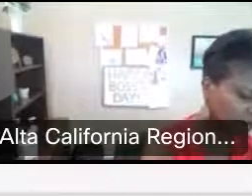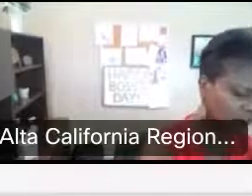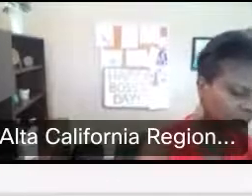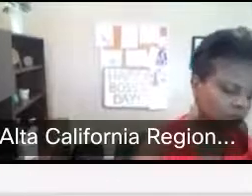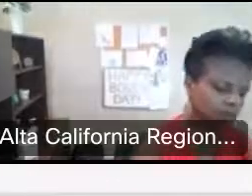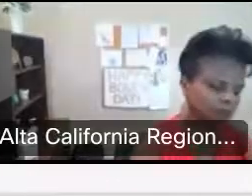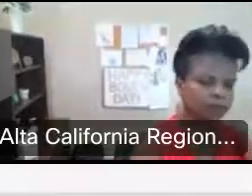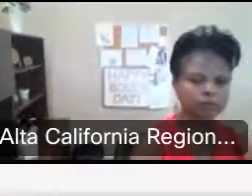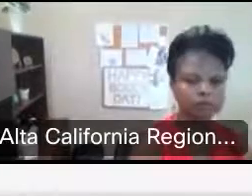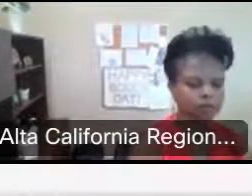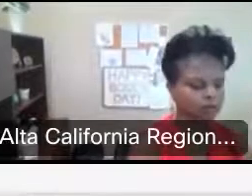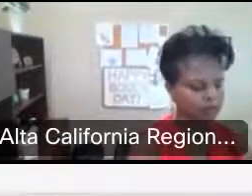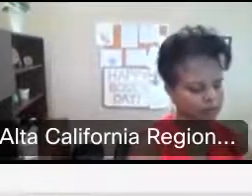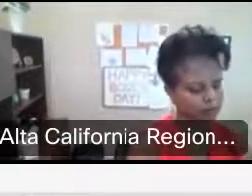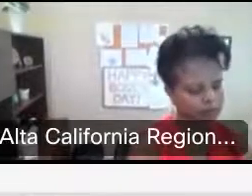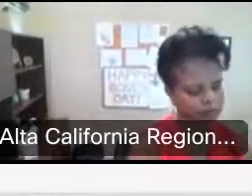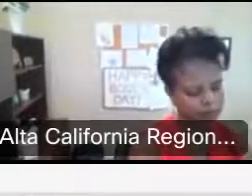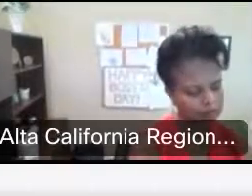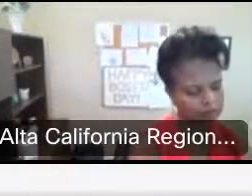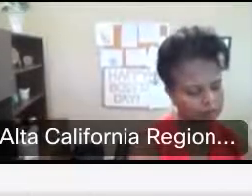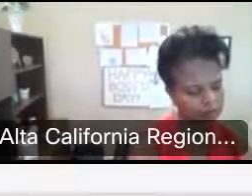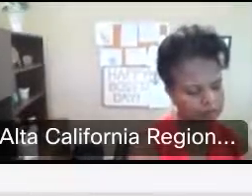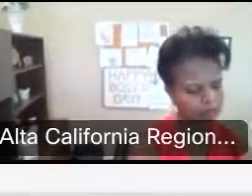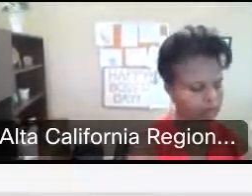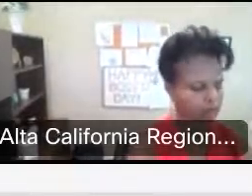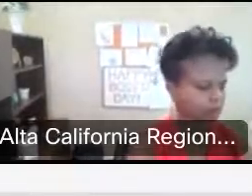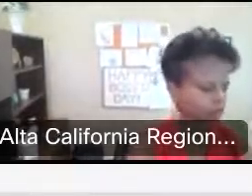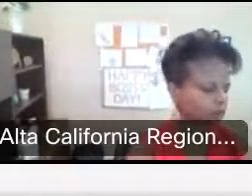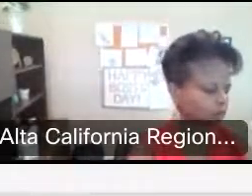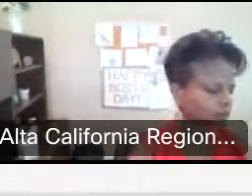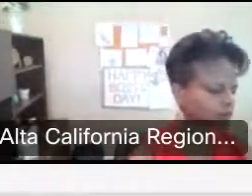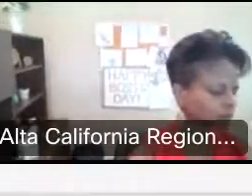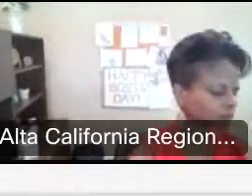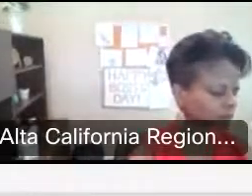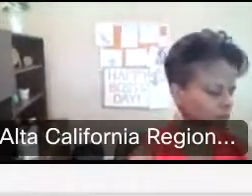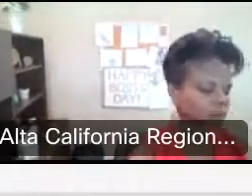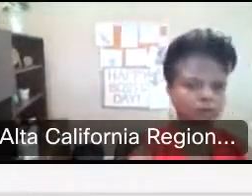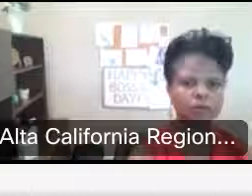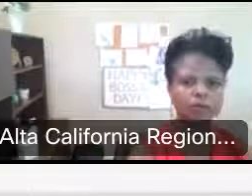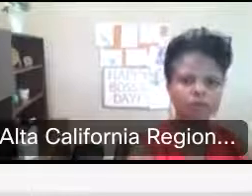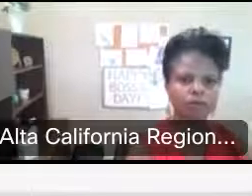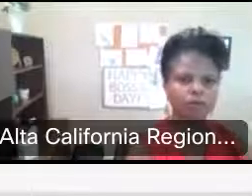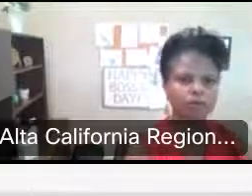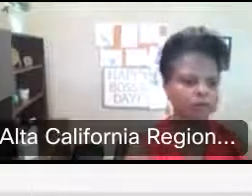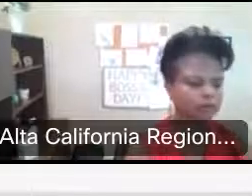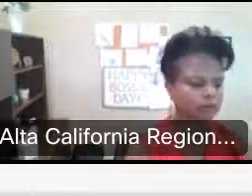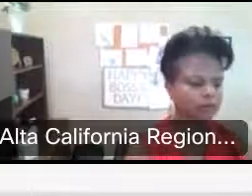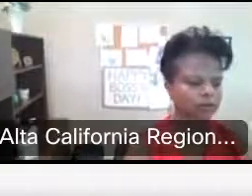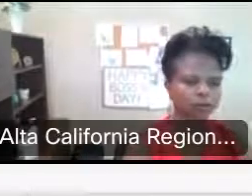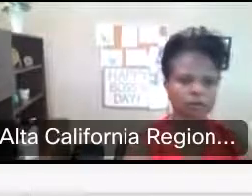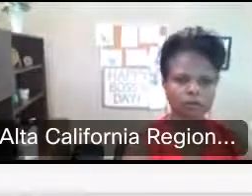come into the regional center. And so the Department of Developmental Services really wants to look at what kinds of